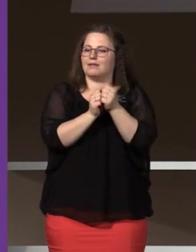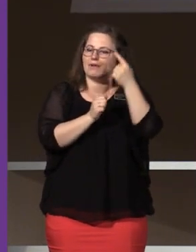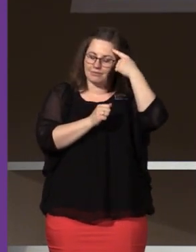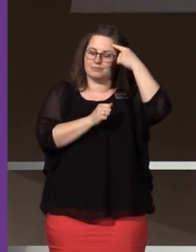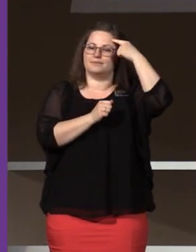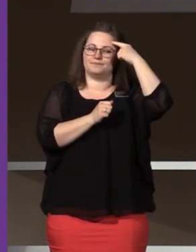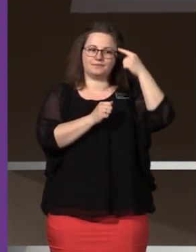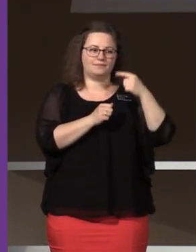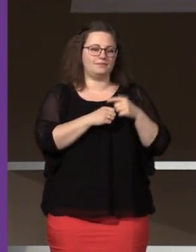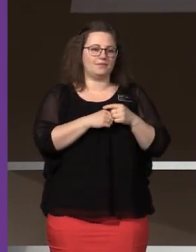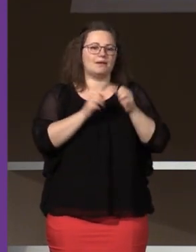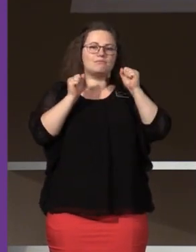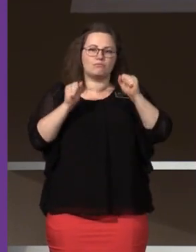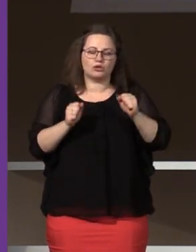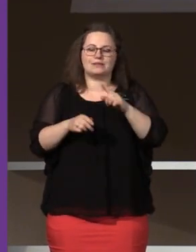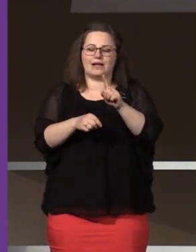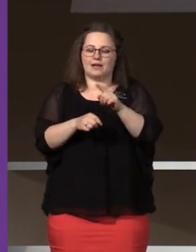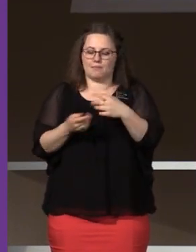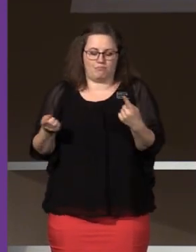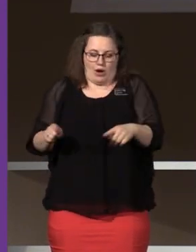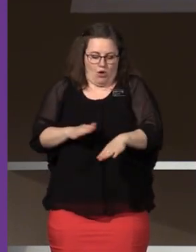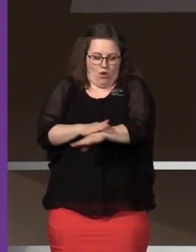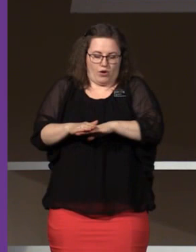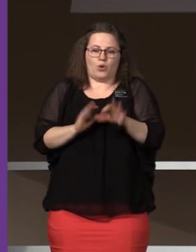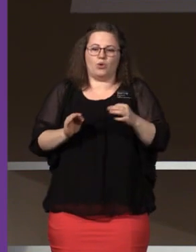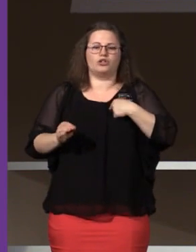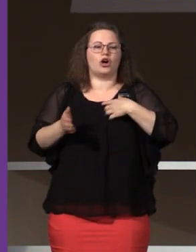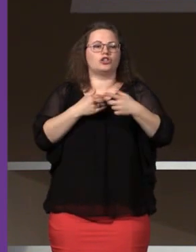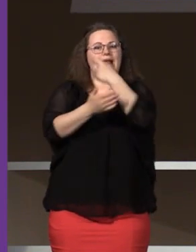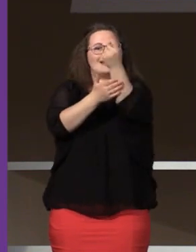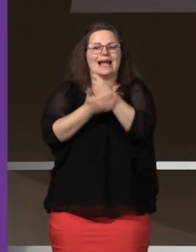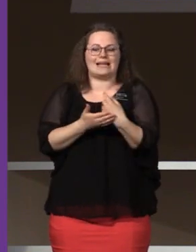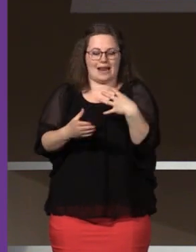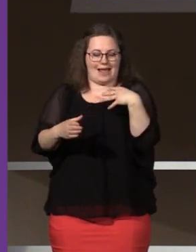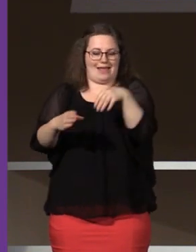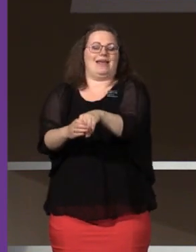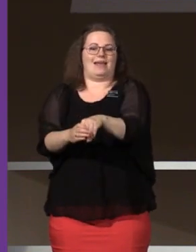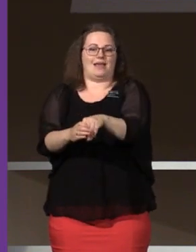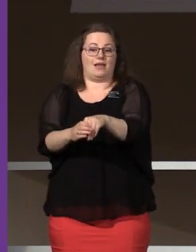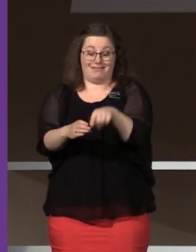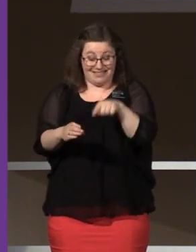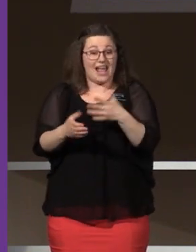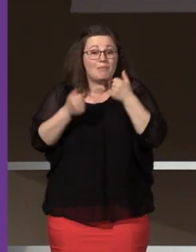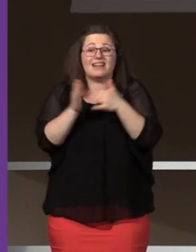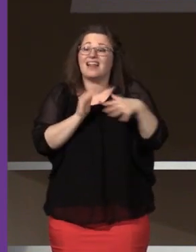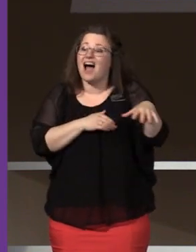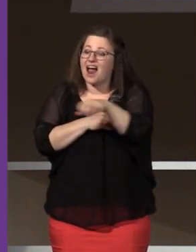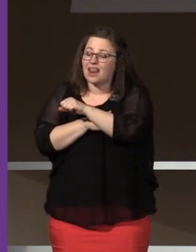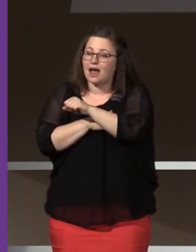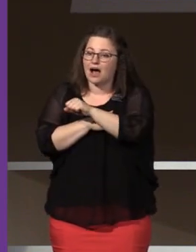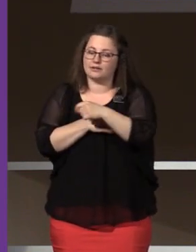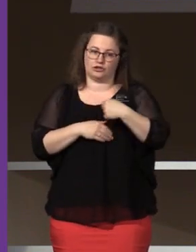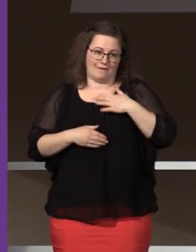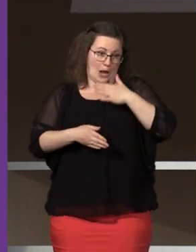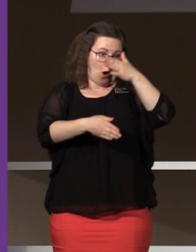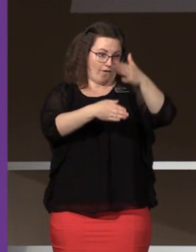you really just need to be on that page and thinking about how to do things in an inclusive way, because then it will be better for everybody. I'm just going to finish off